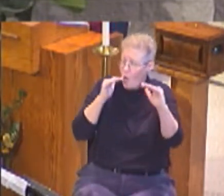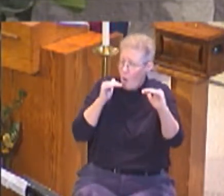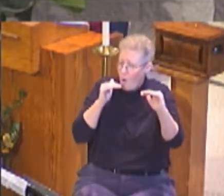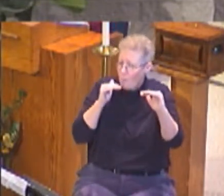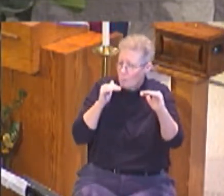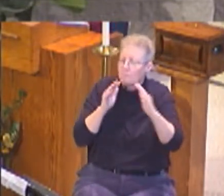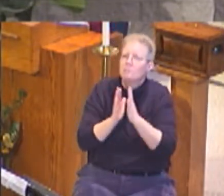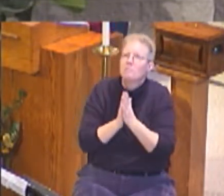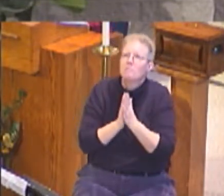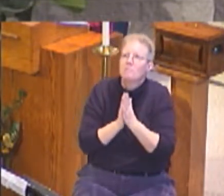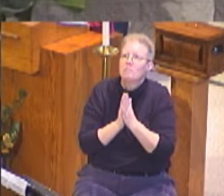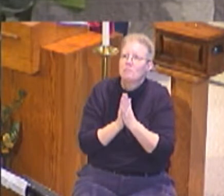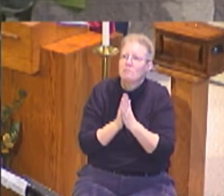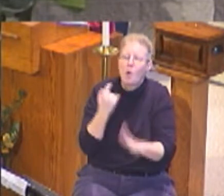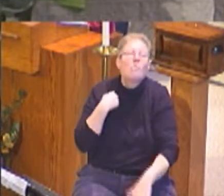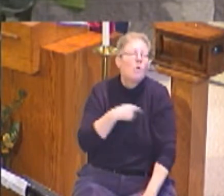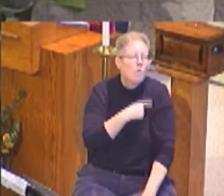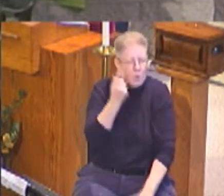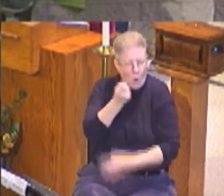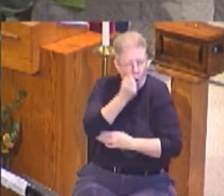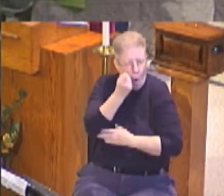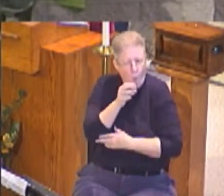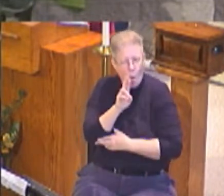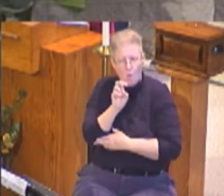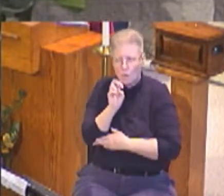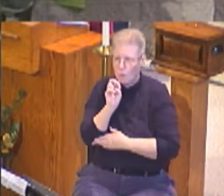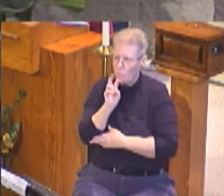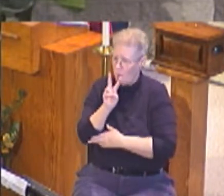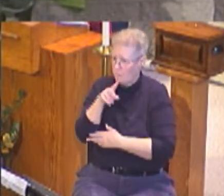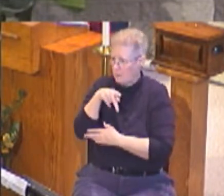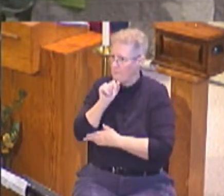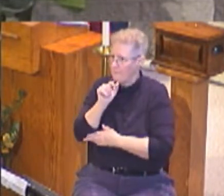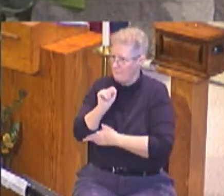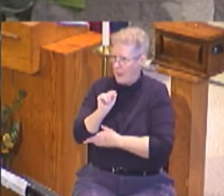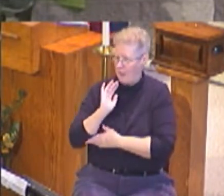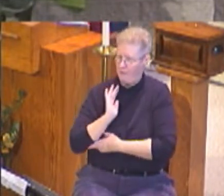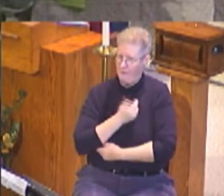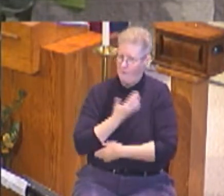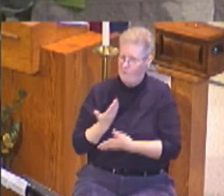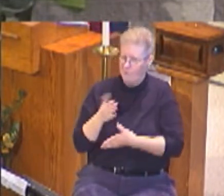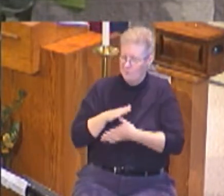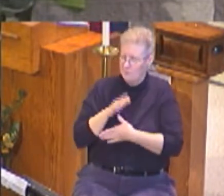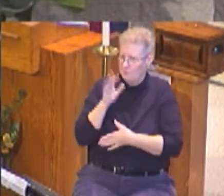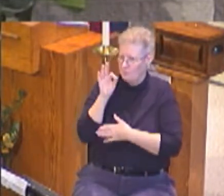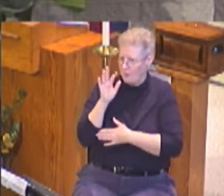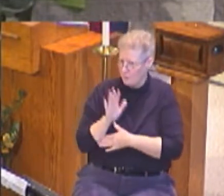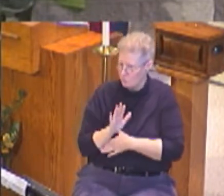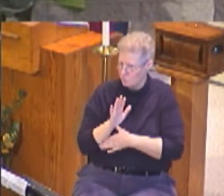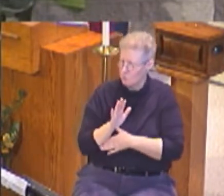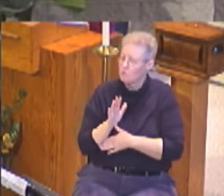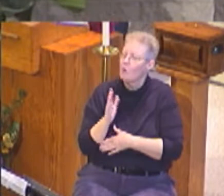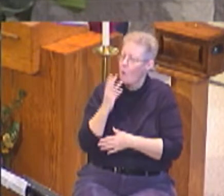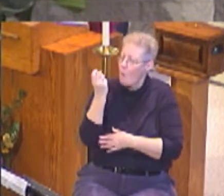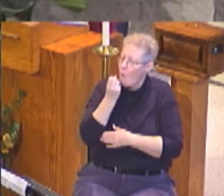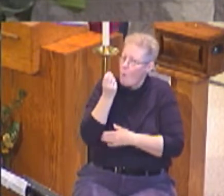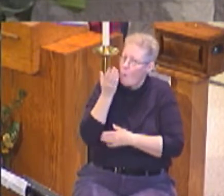senior pastor, in prayer while he is away on medical leave and sabbatical.